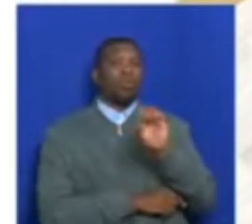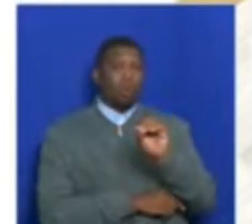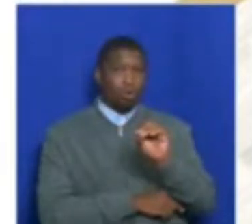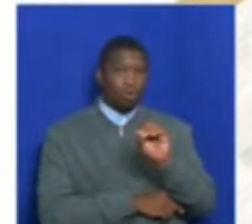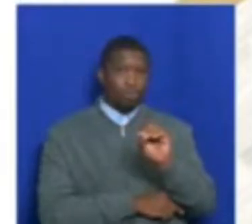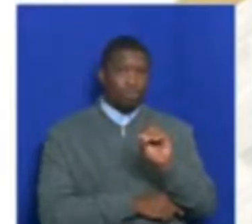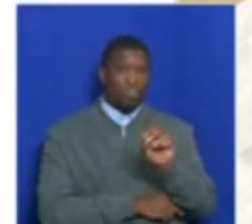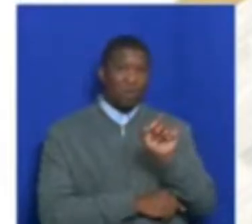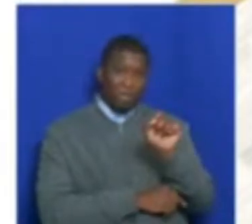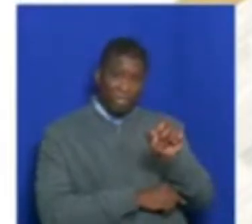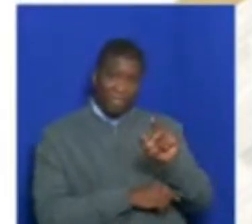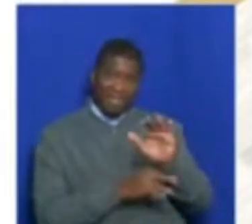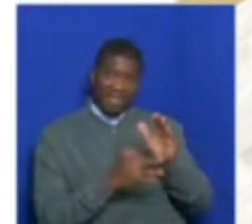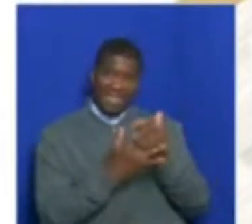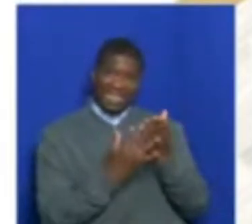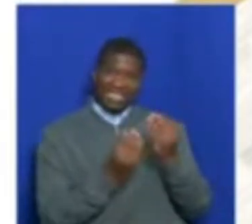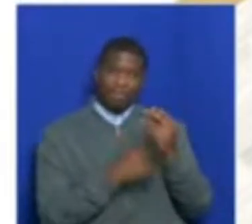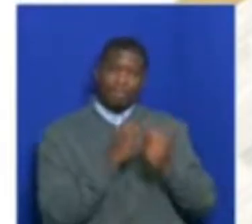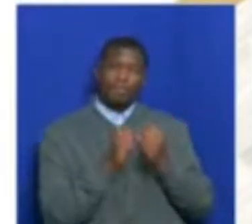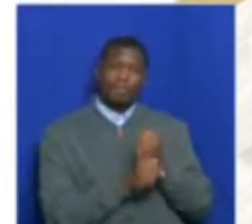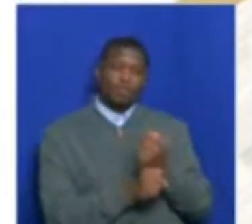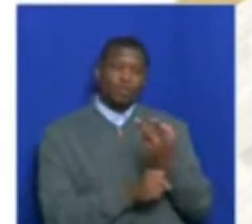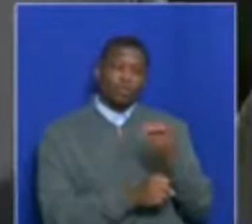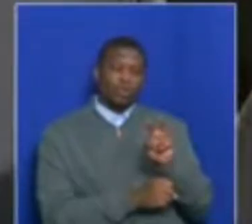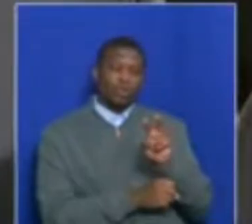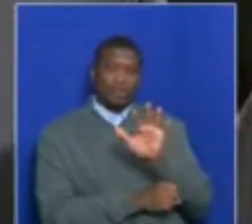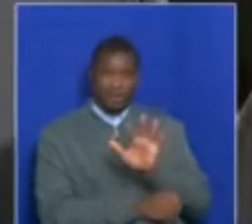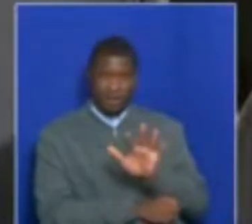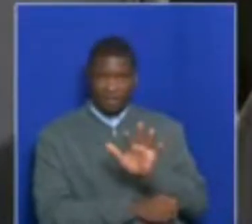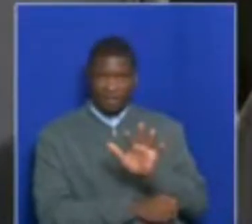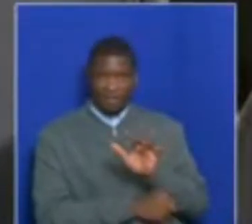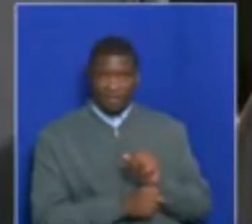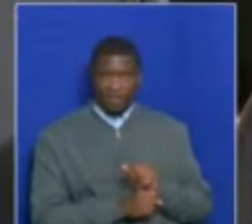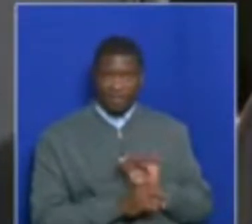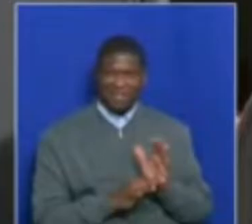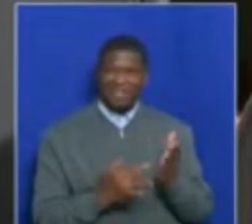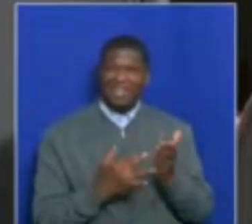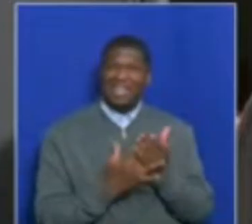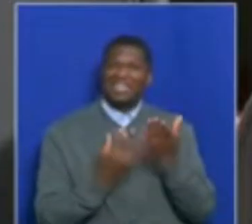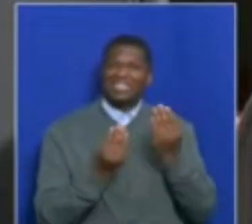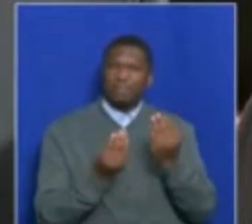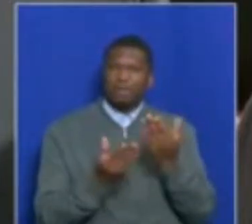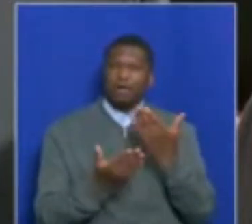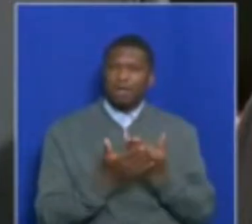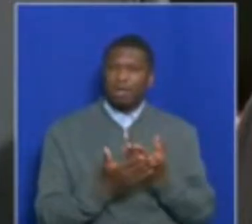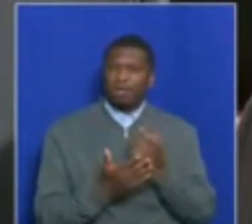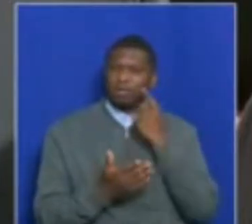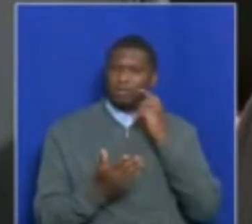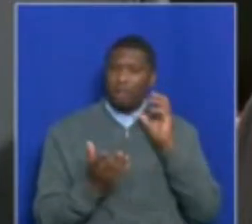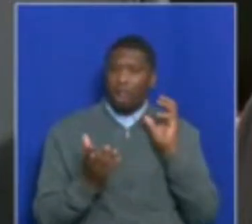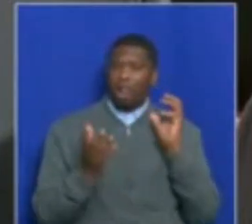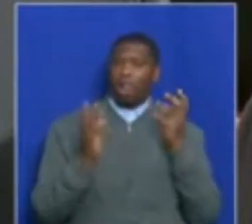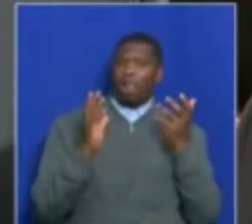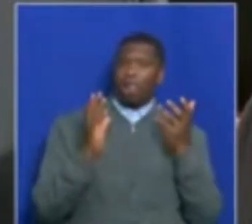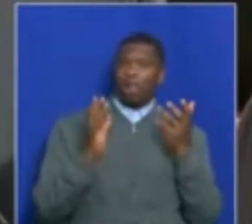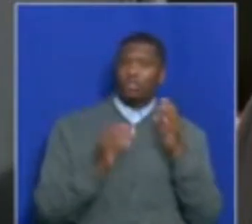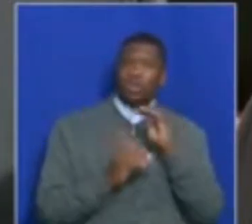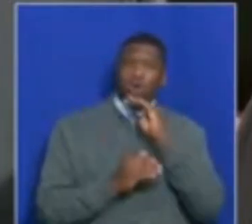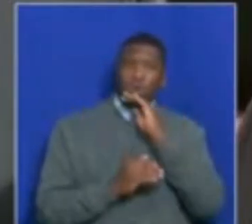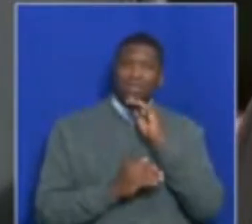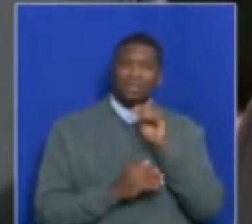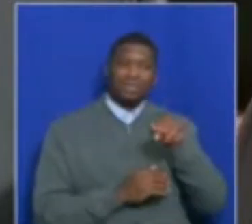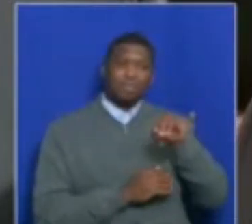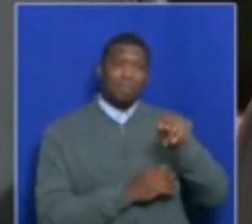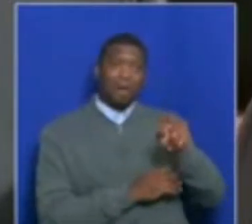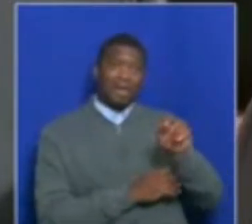678/5/2025. Sorry, the case numbers can get confusing. So the complainant in Pinetown CAS 678